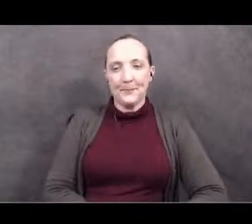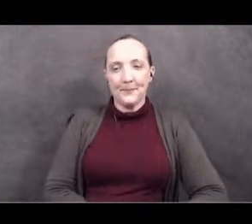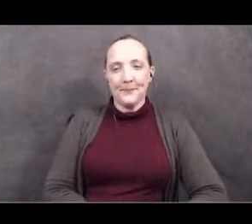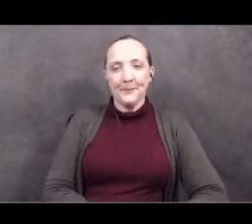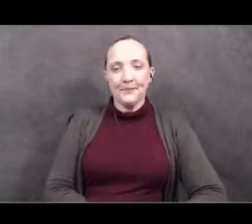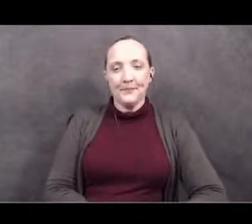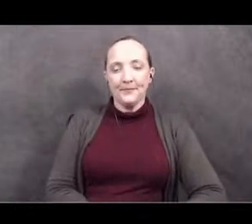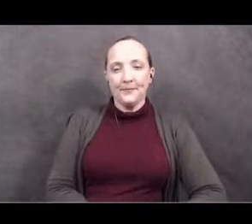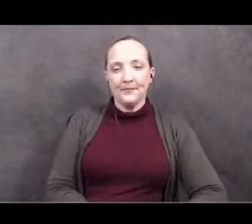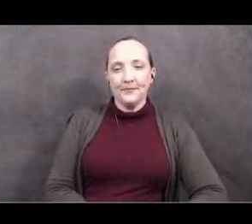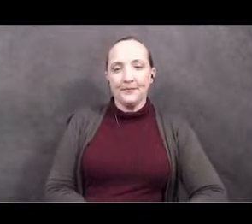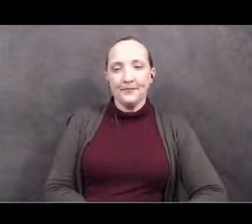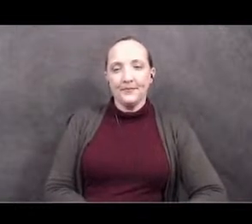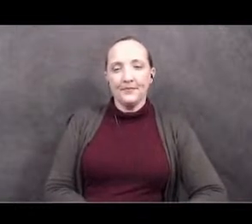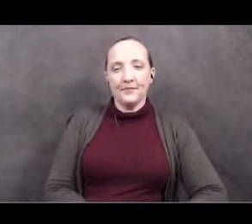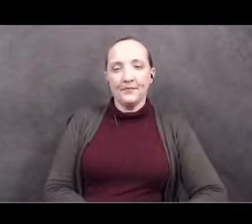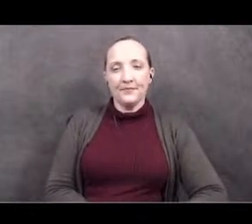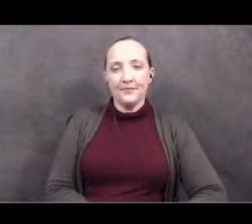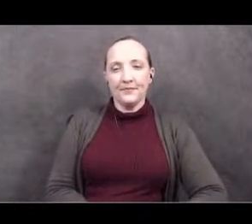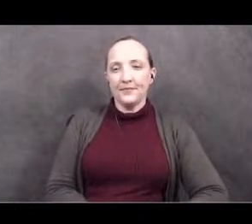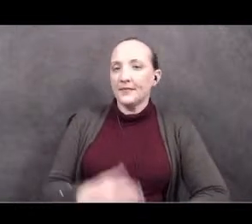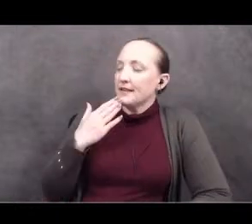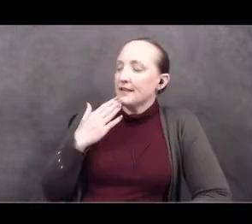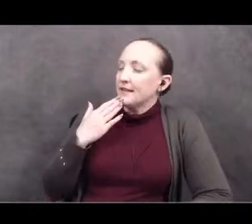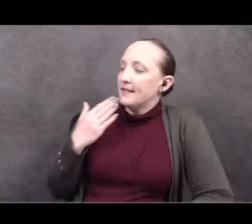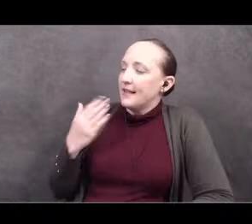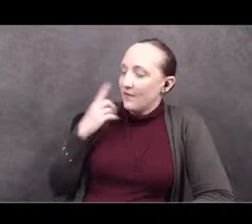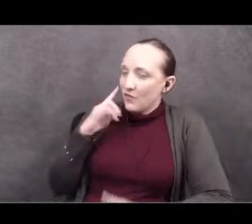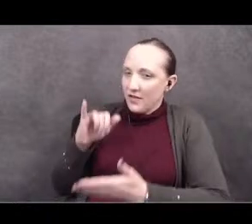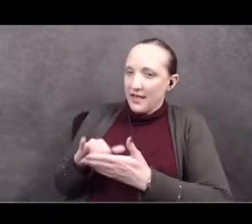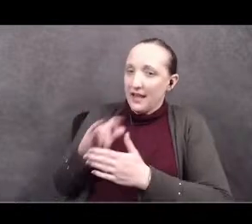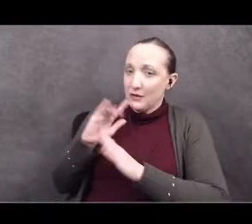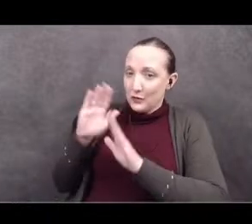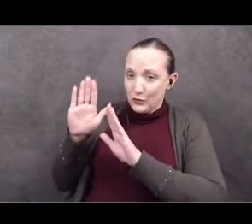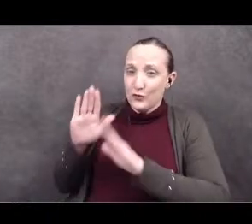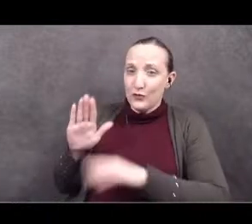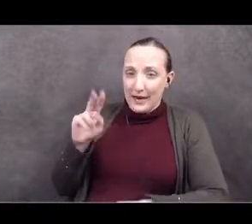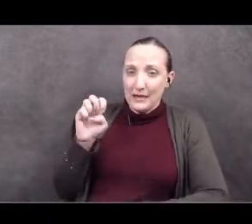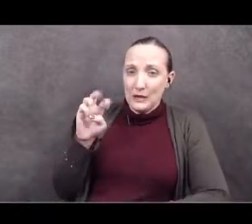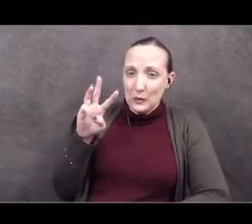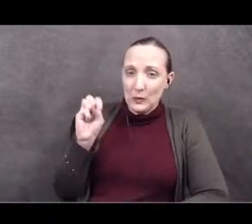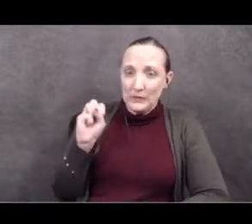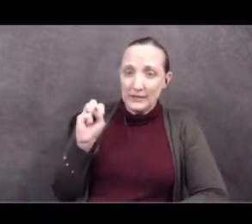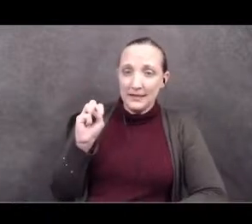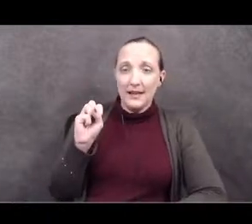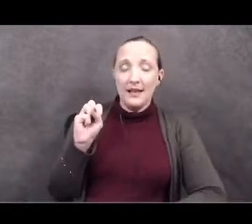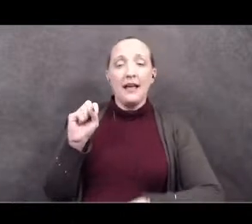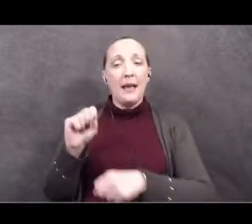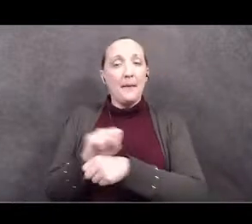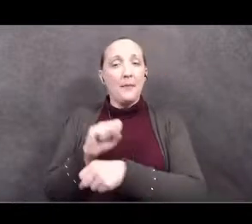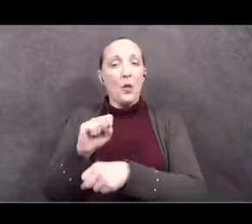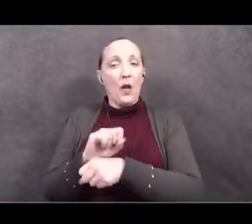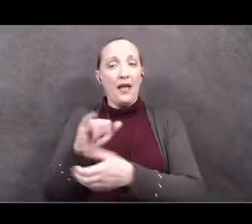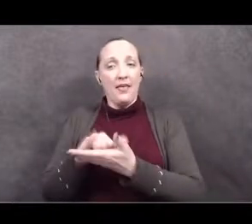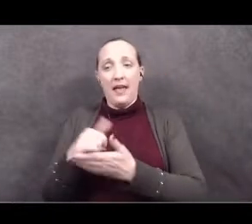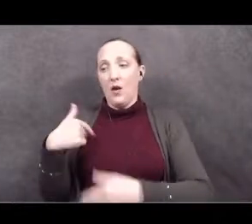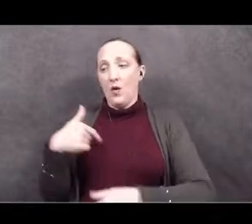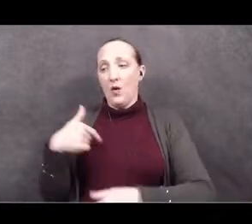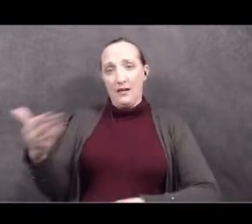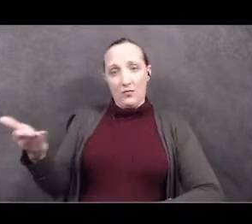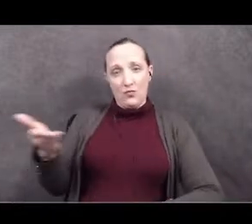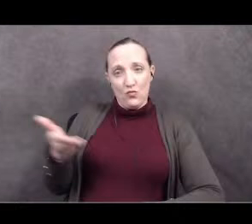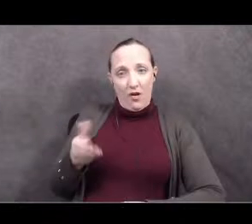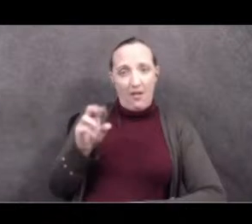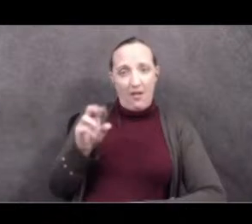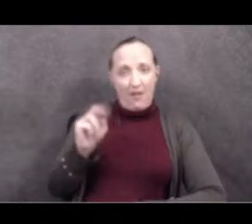up thank you for that um it's great news on both the uh employees that were brought on board but also the foundation so it's nice